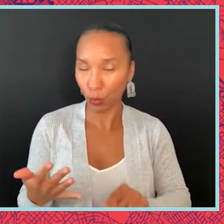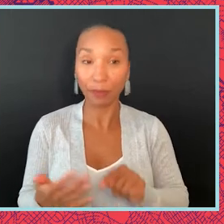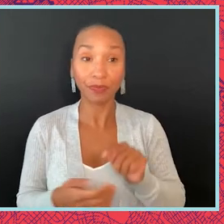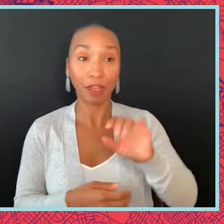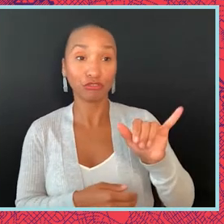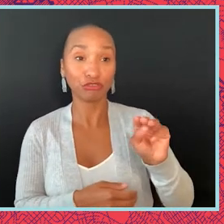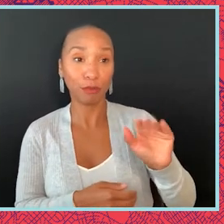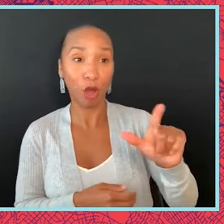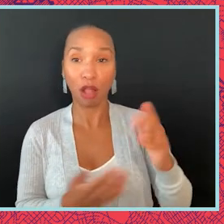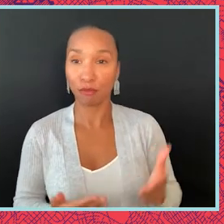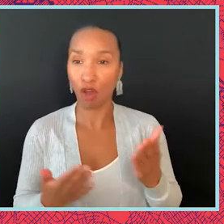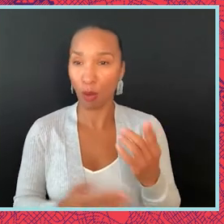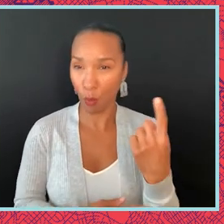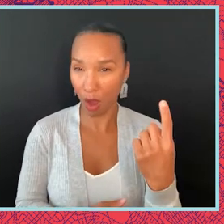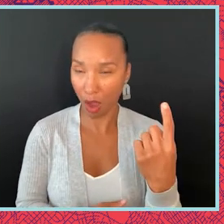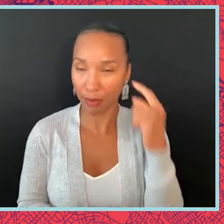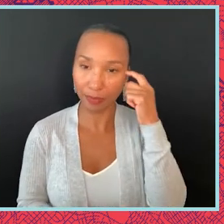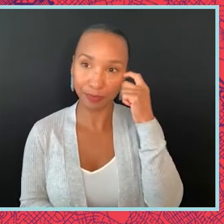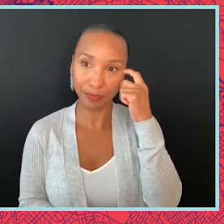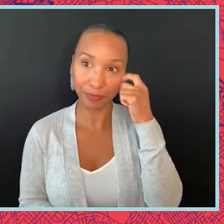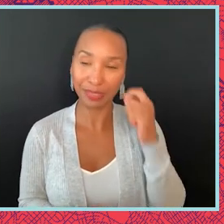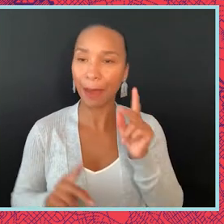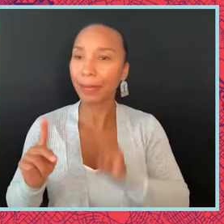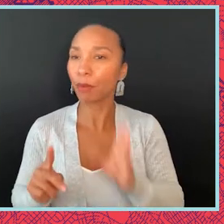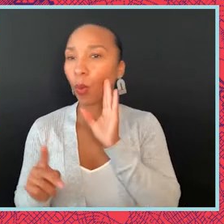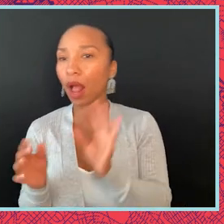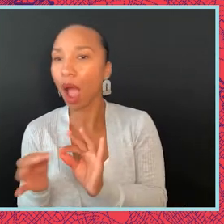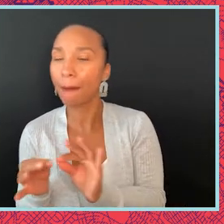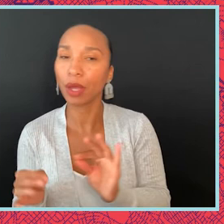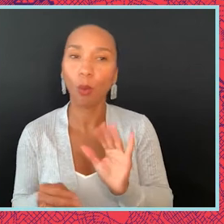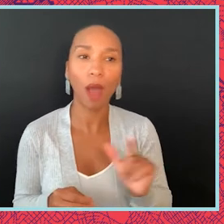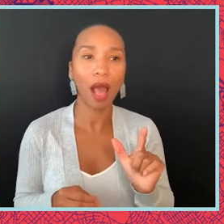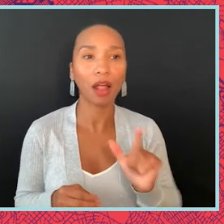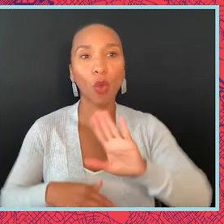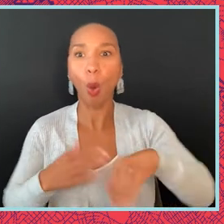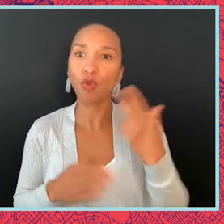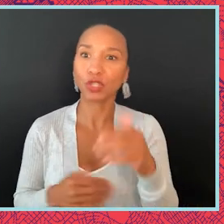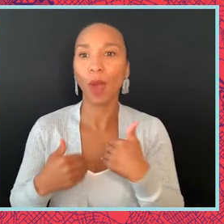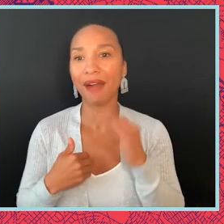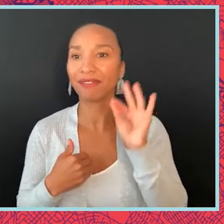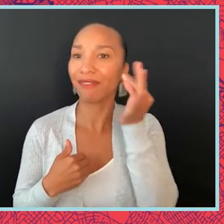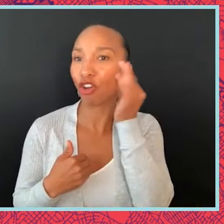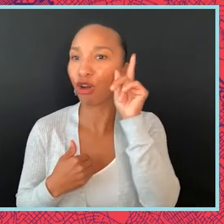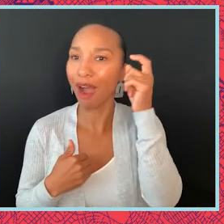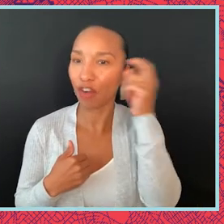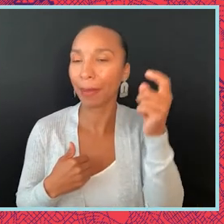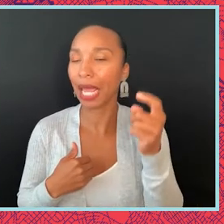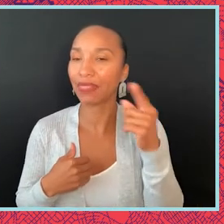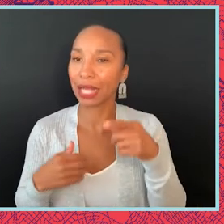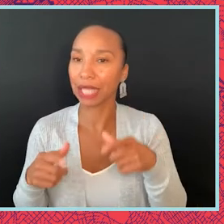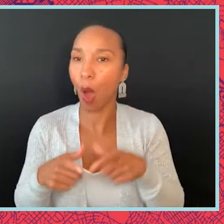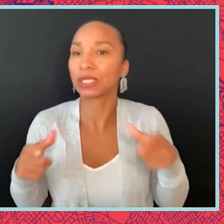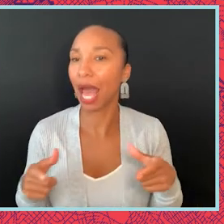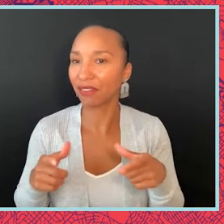of them. Jamal brought up one of them earlier, and that is that, you know, folks will say, well, the whole reason we have a federal government